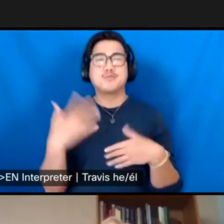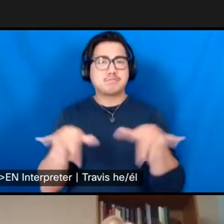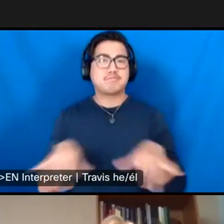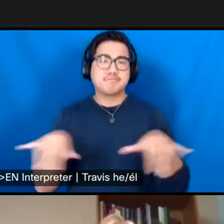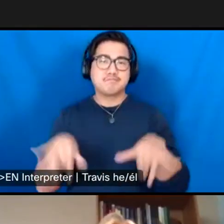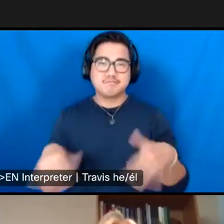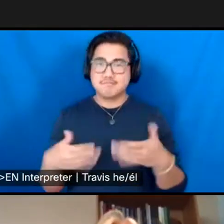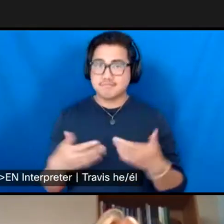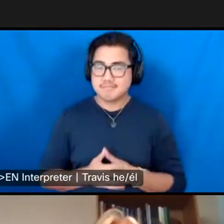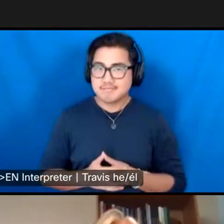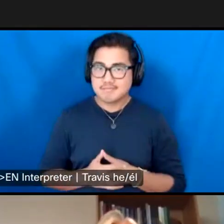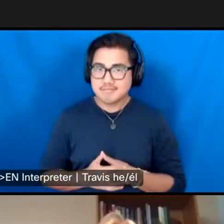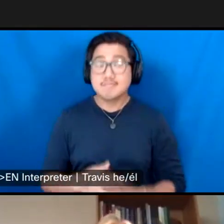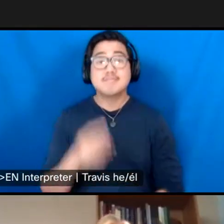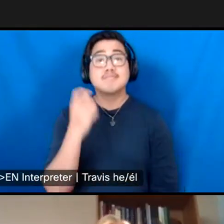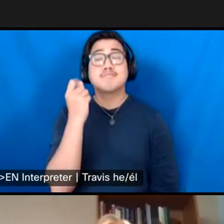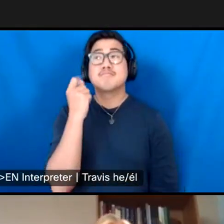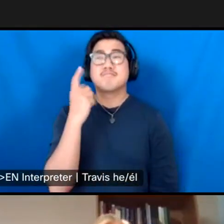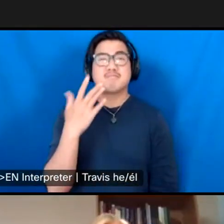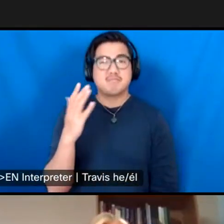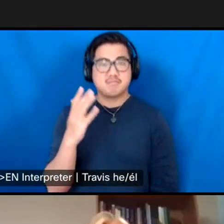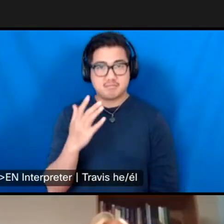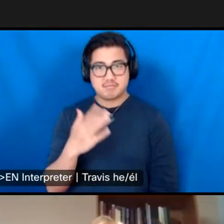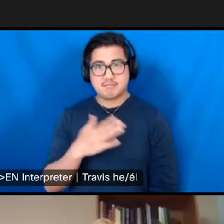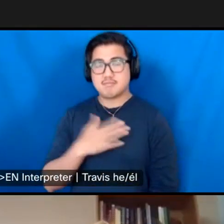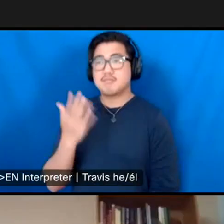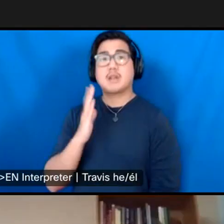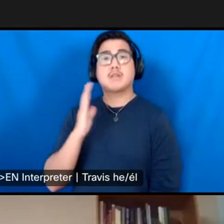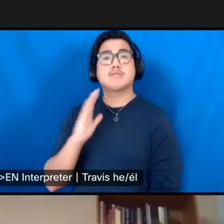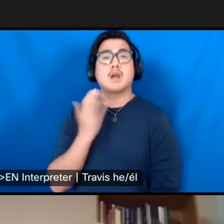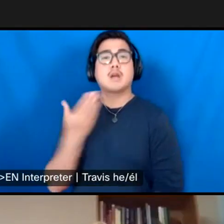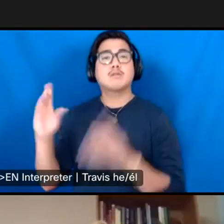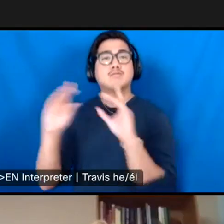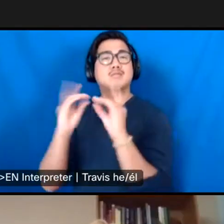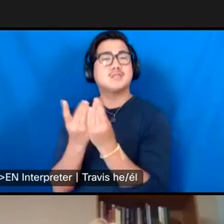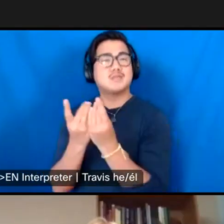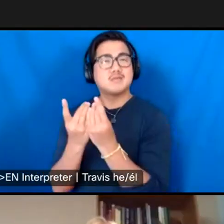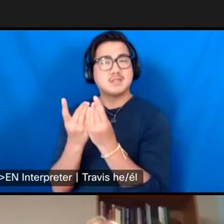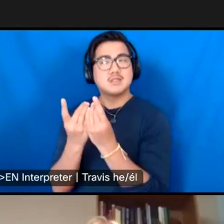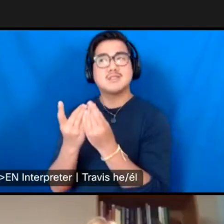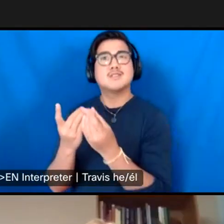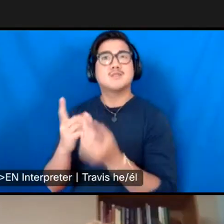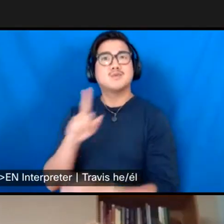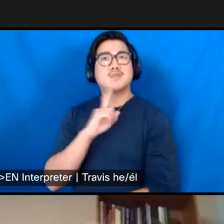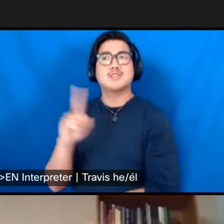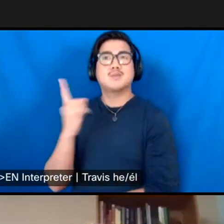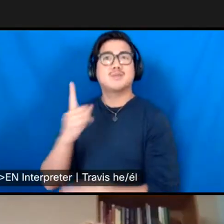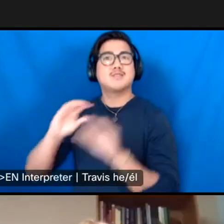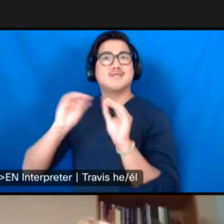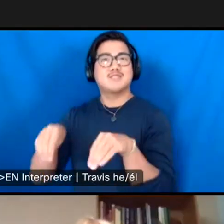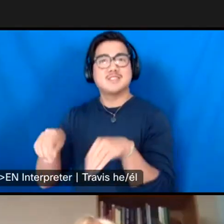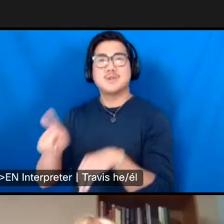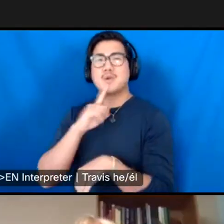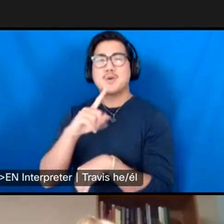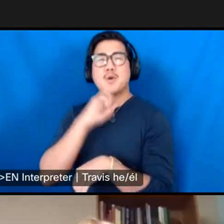in an army barracks, abandoned army barracks on our campus for years, and it took about 25 years for us to actually be able to move